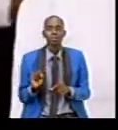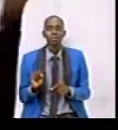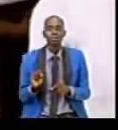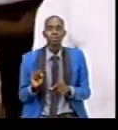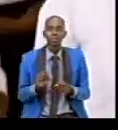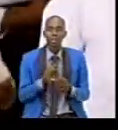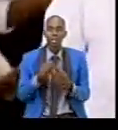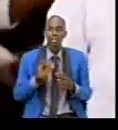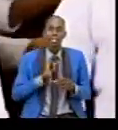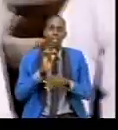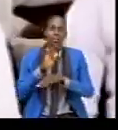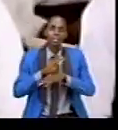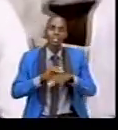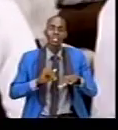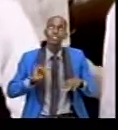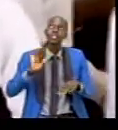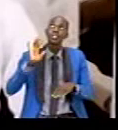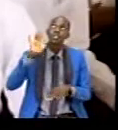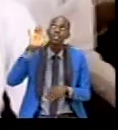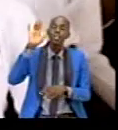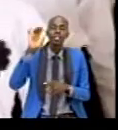happens when I